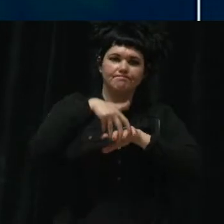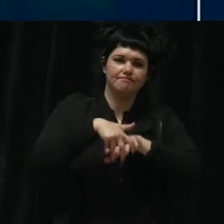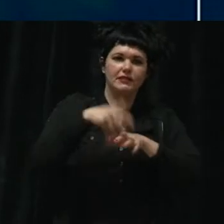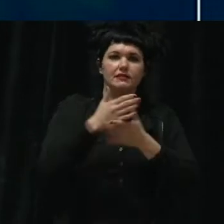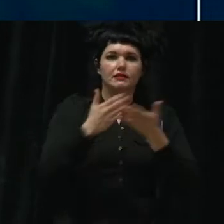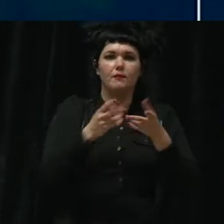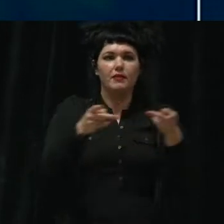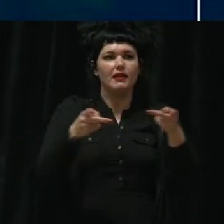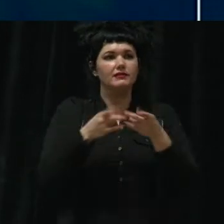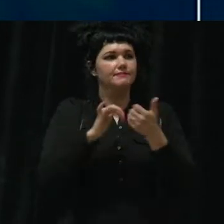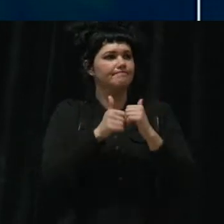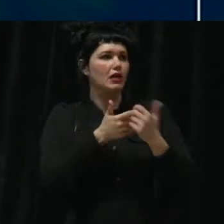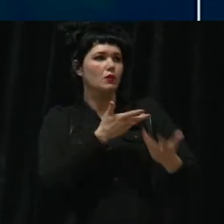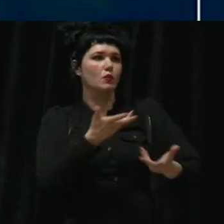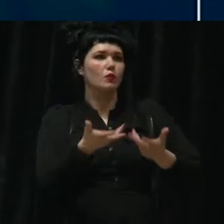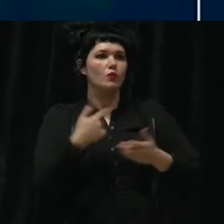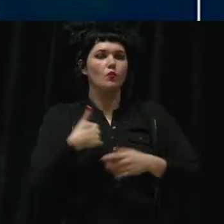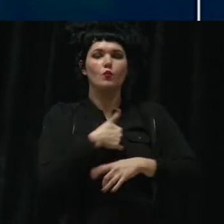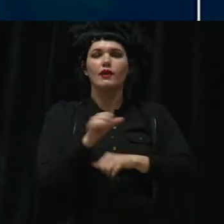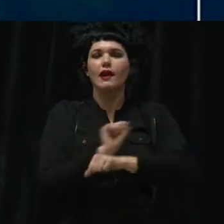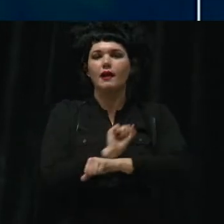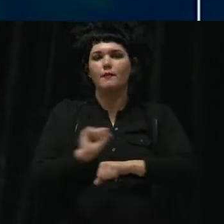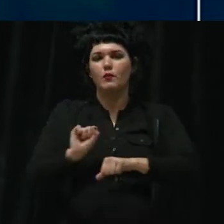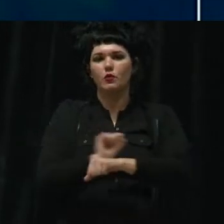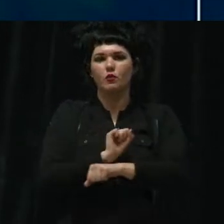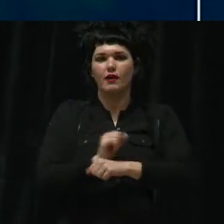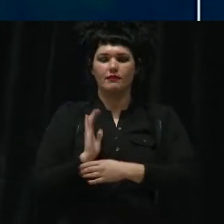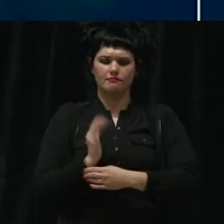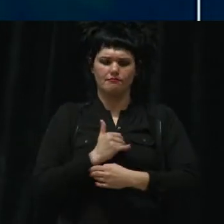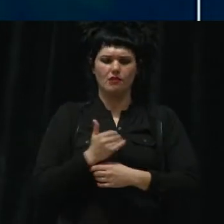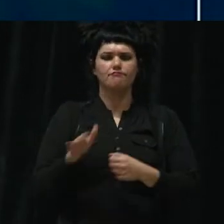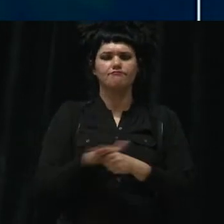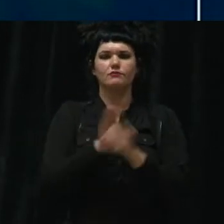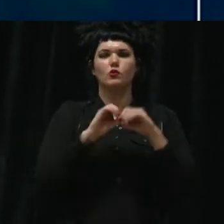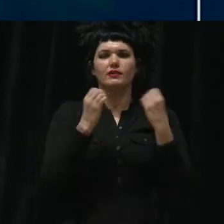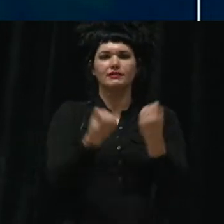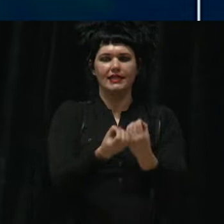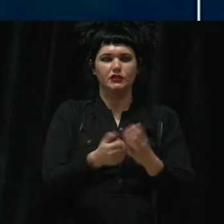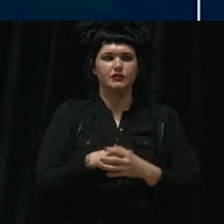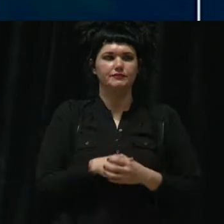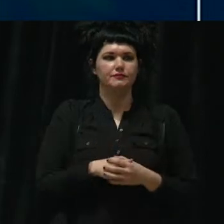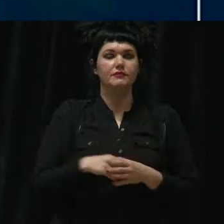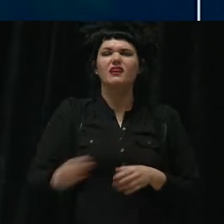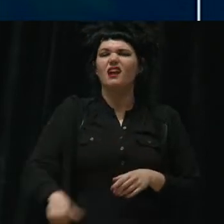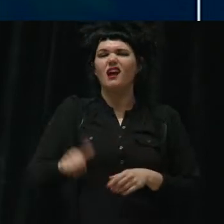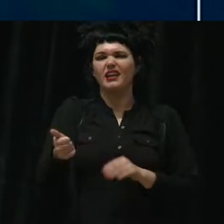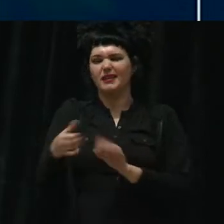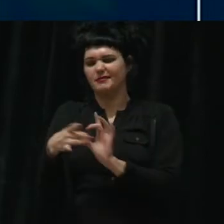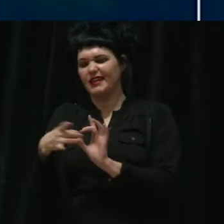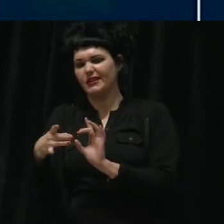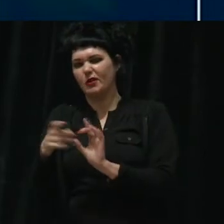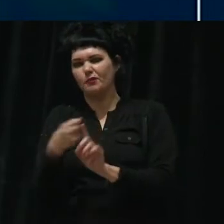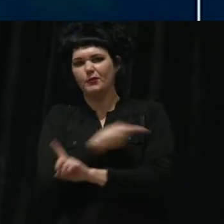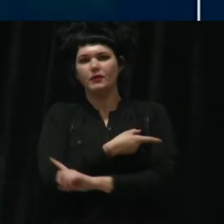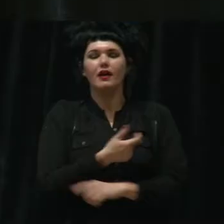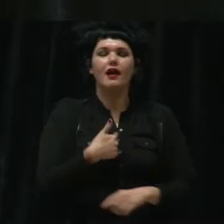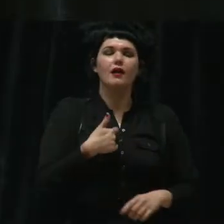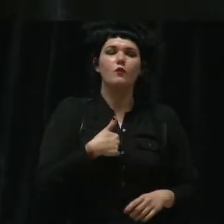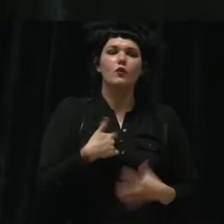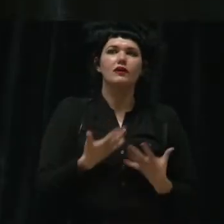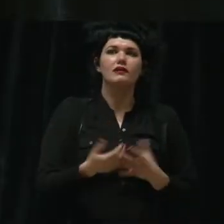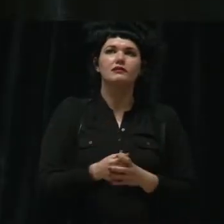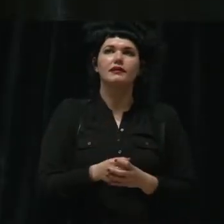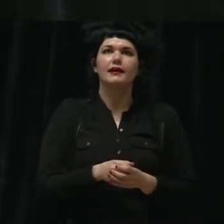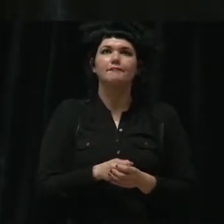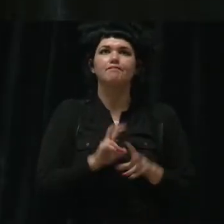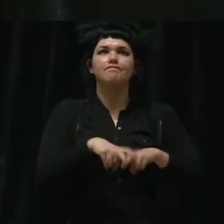in some places, in the way in which we operate as an organization. Another anecdote. I was